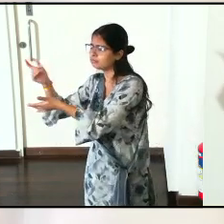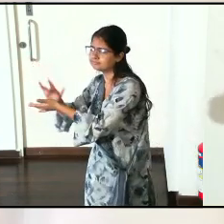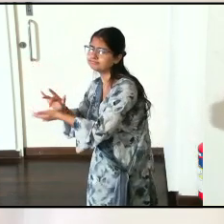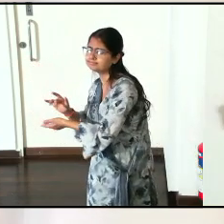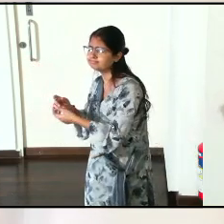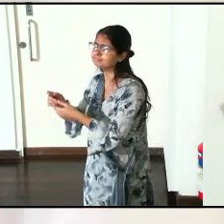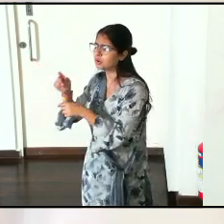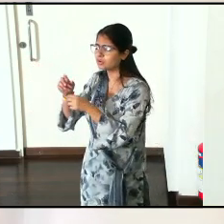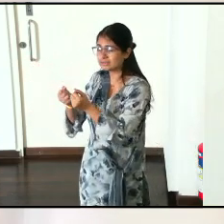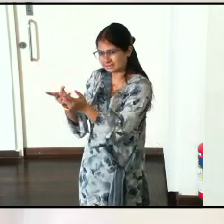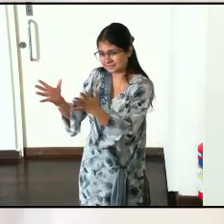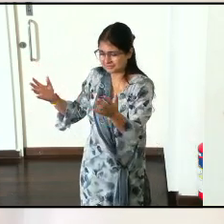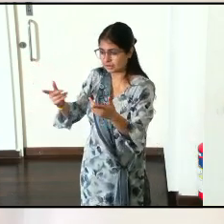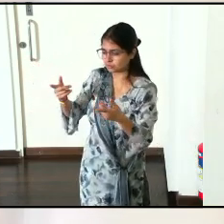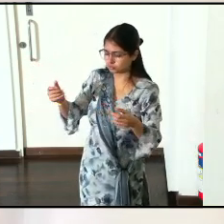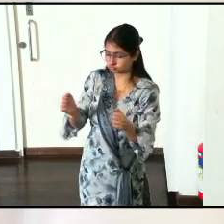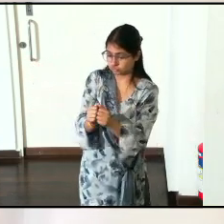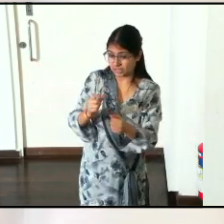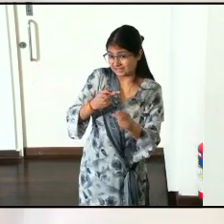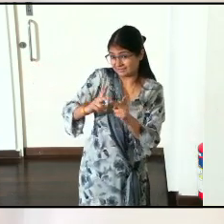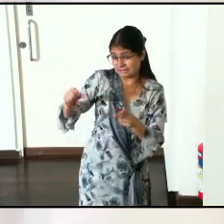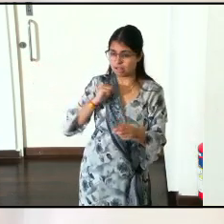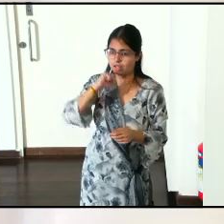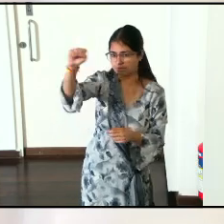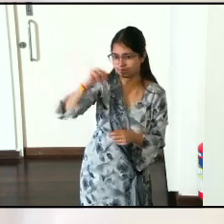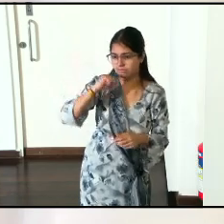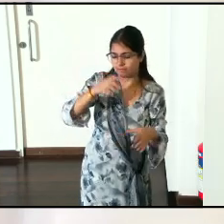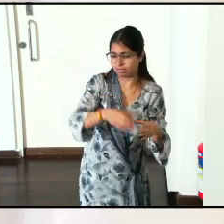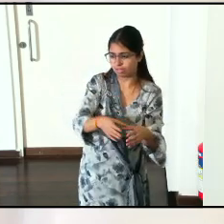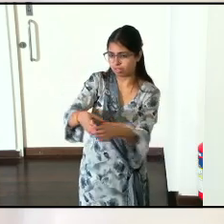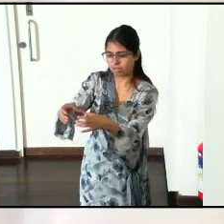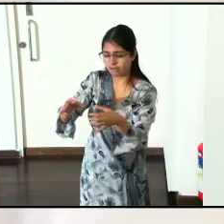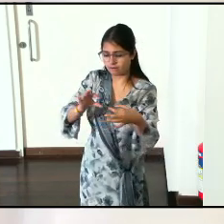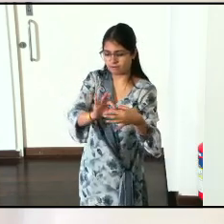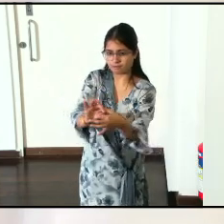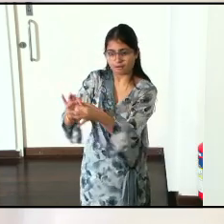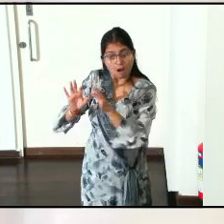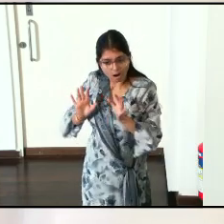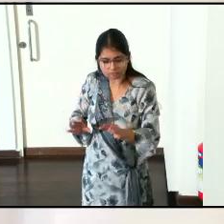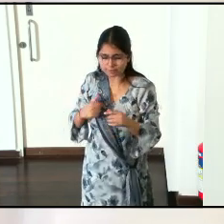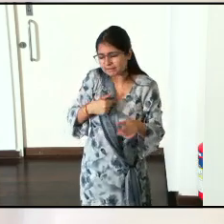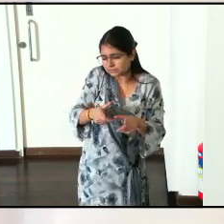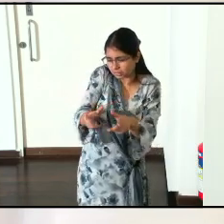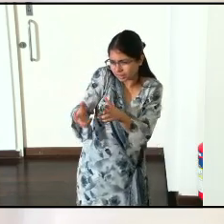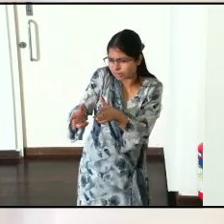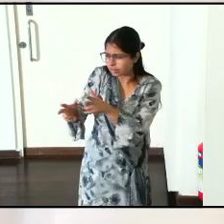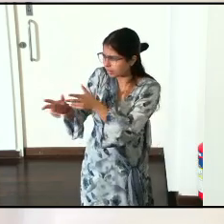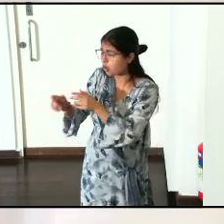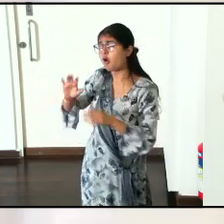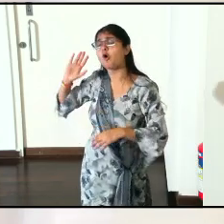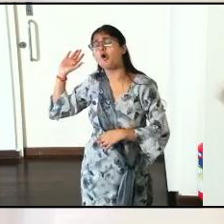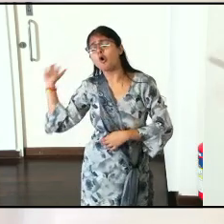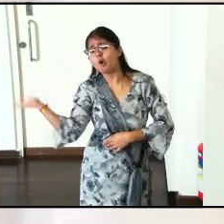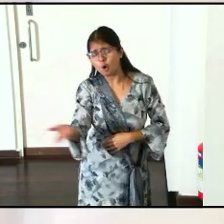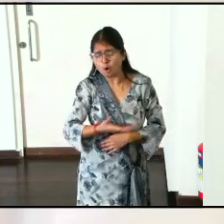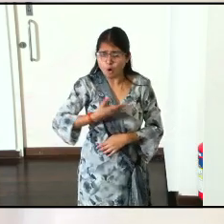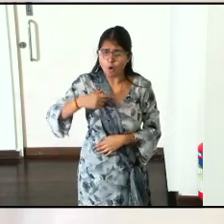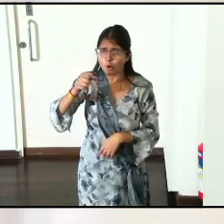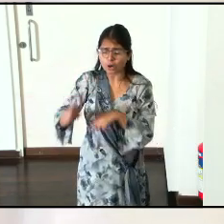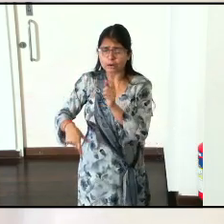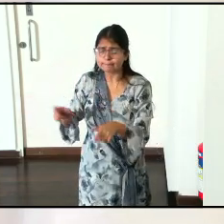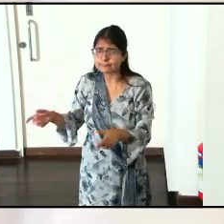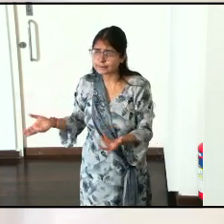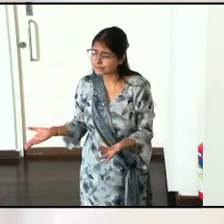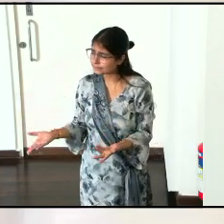been with different movements for a very long time, but not necessarily only women's groups. So everybody, I mean,